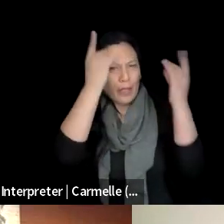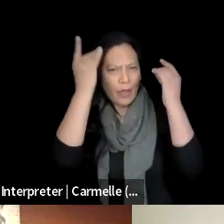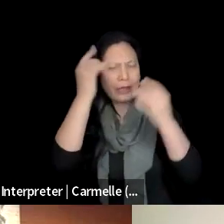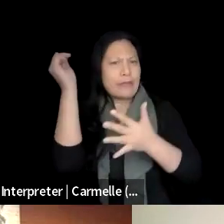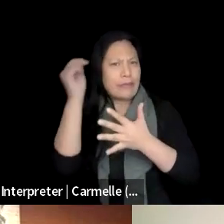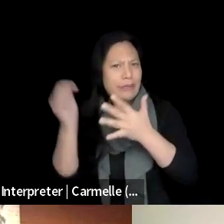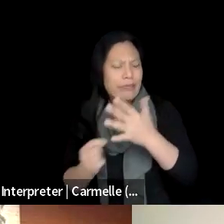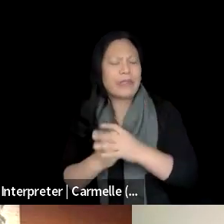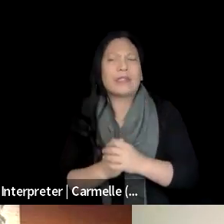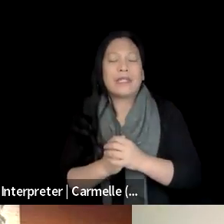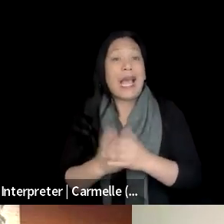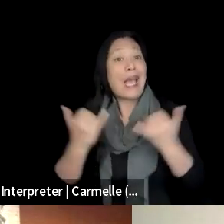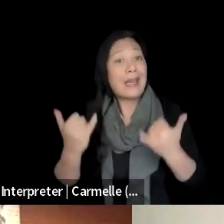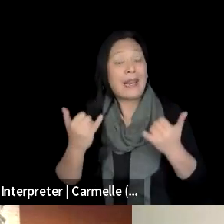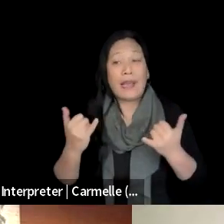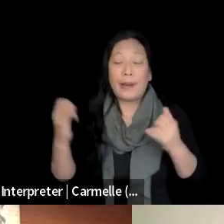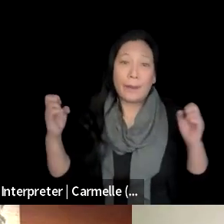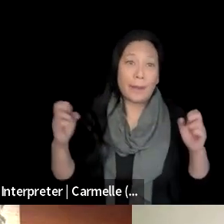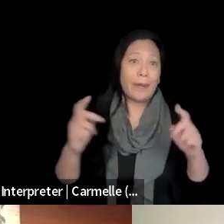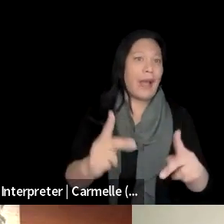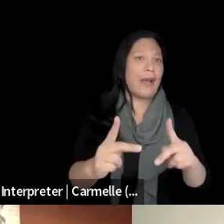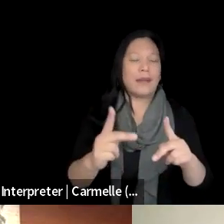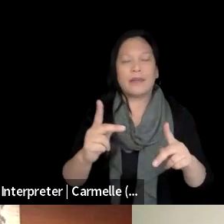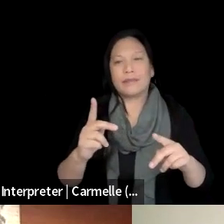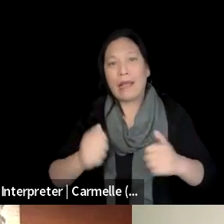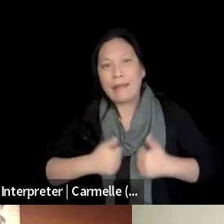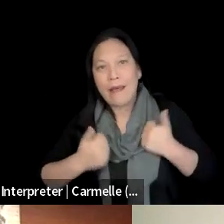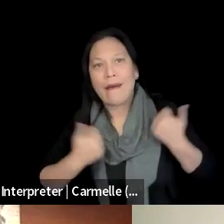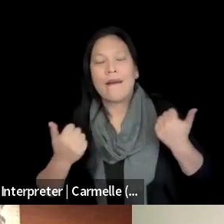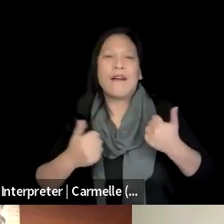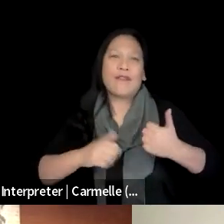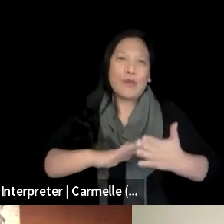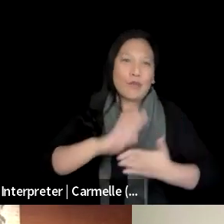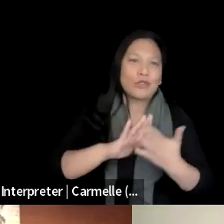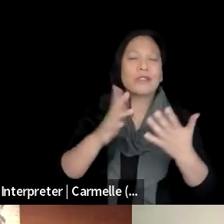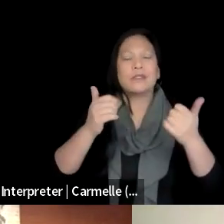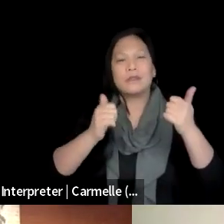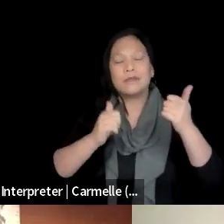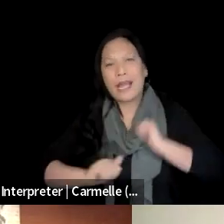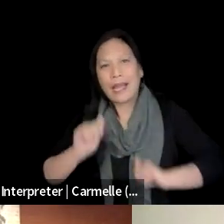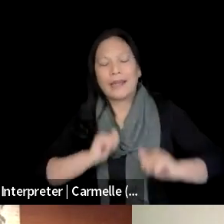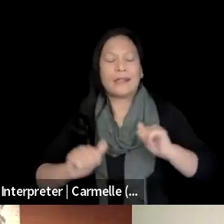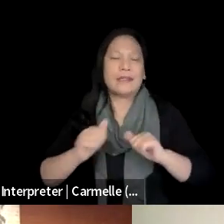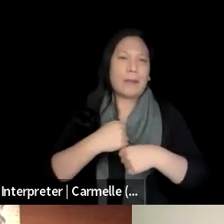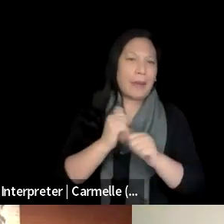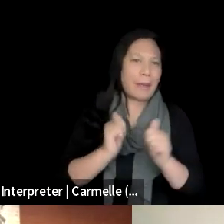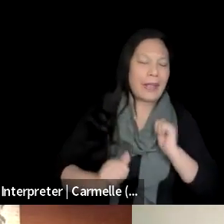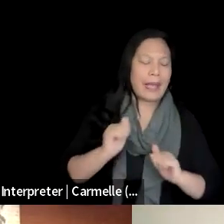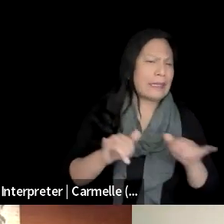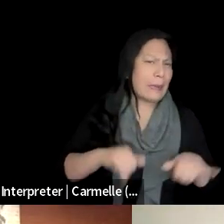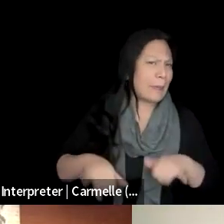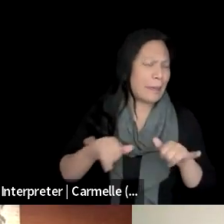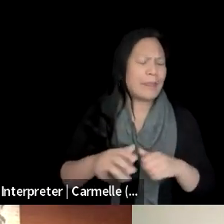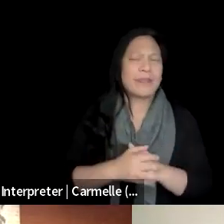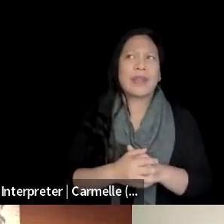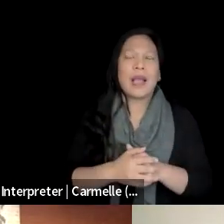many of us or some of us, we're back doing things like we used to do, making plays for audiences. And but there's